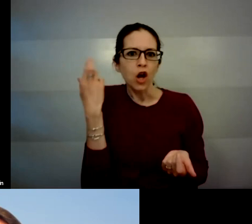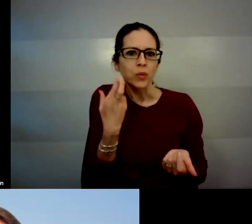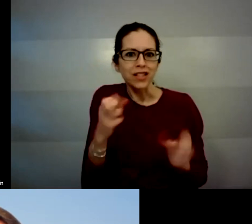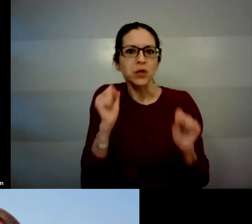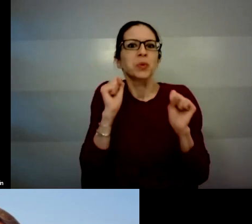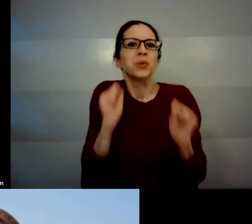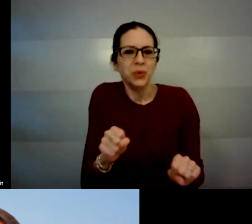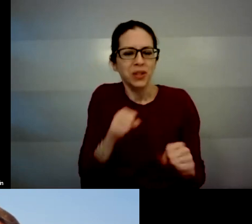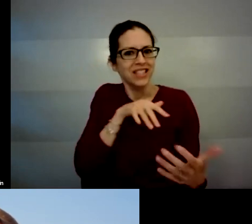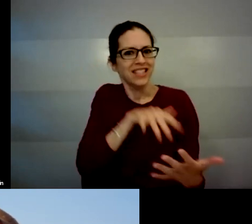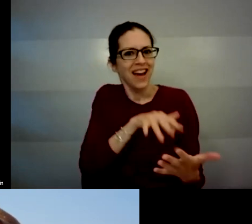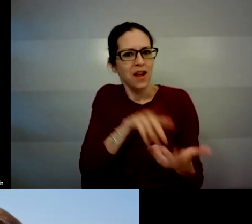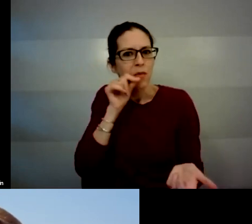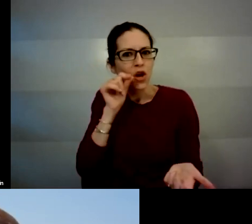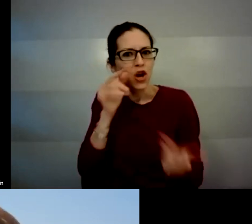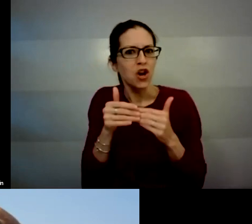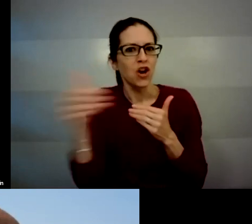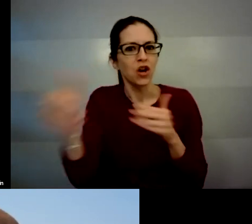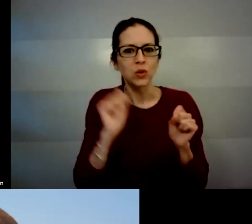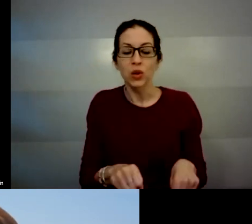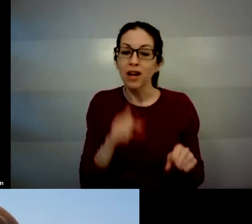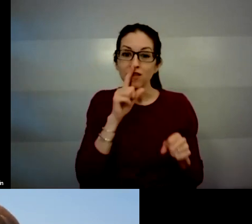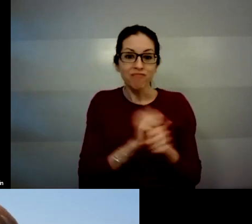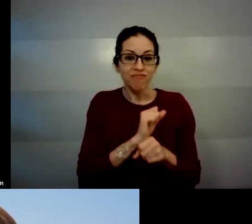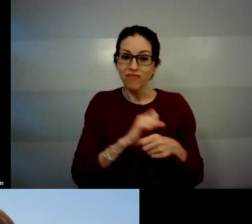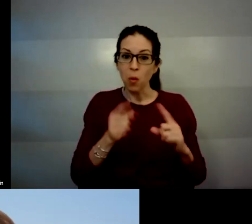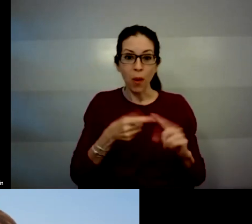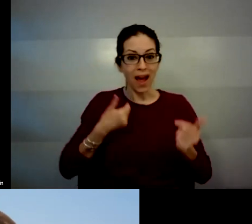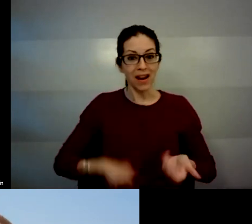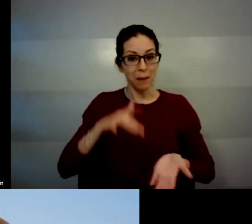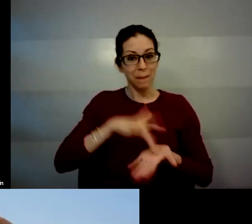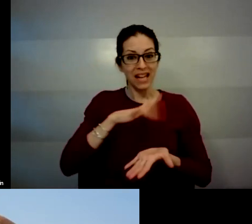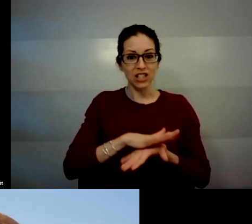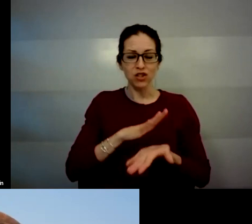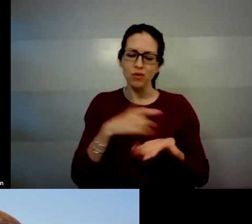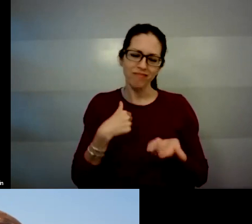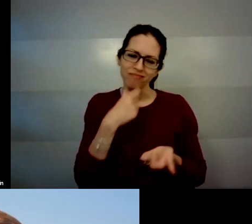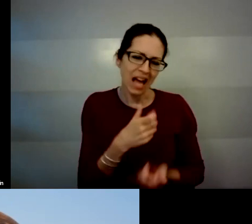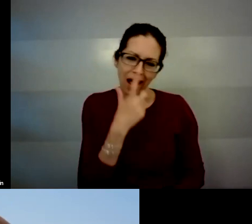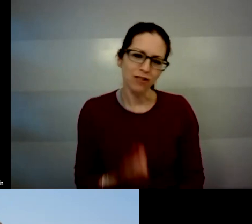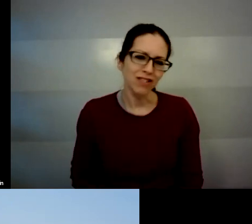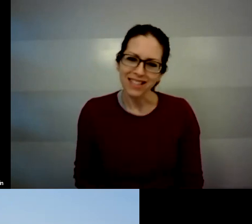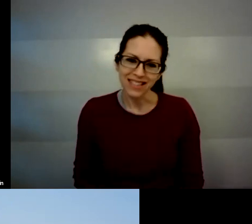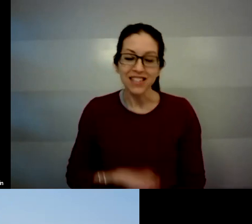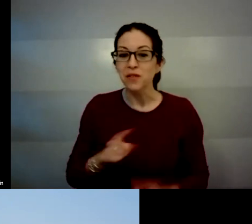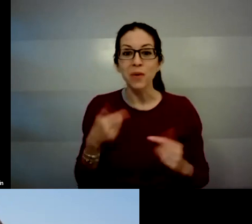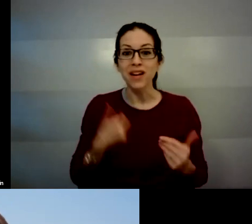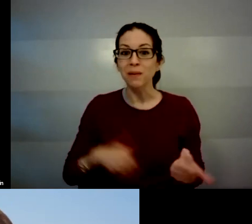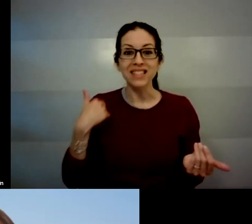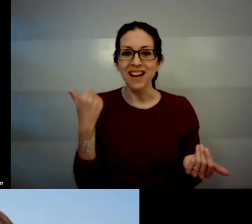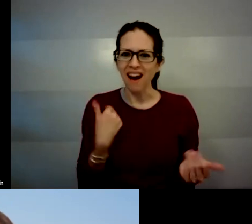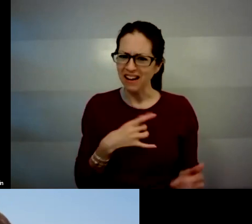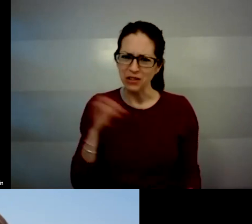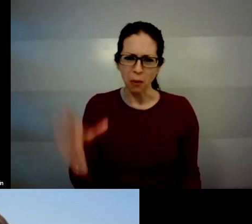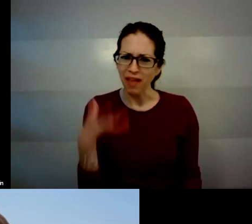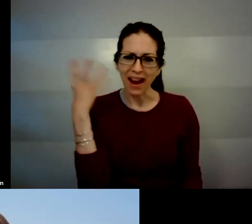actually probably wouldn't have been interested in it when I was in middle school. So when I was young, I didn't really like the